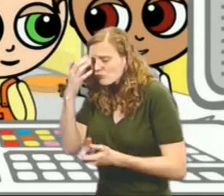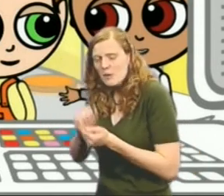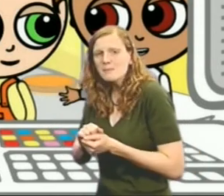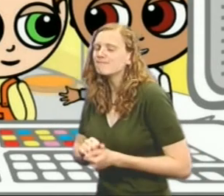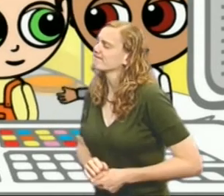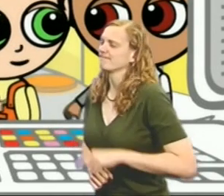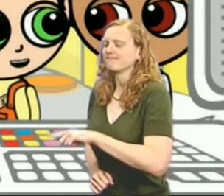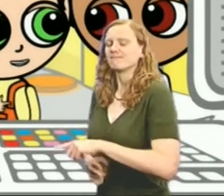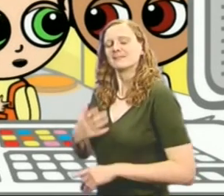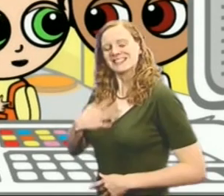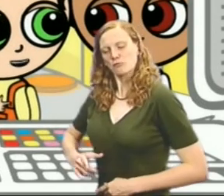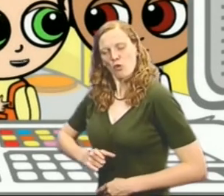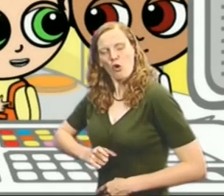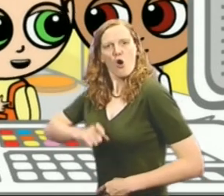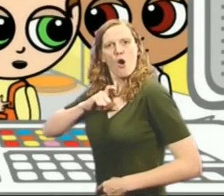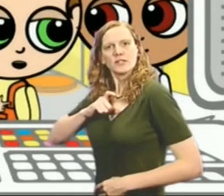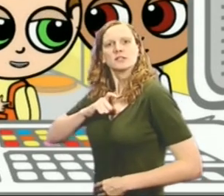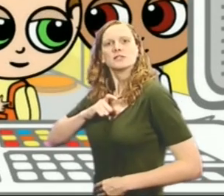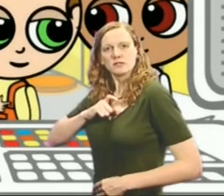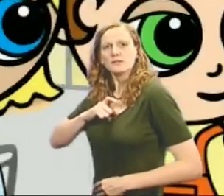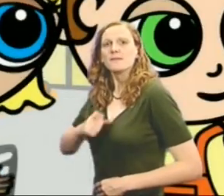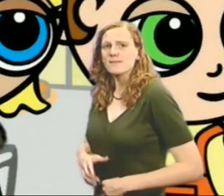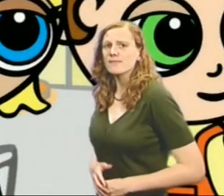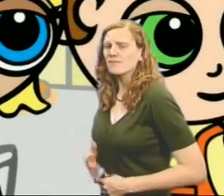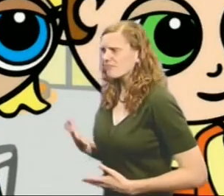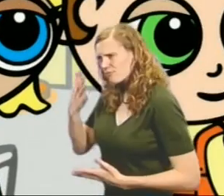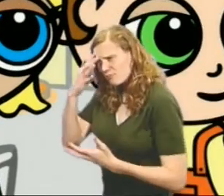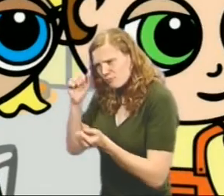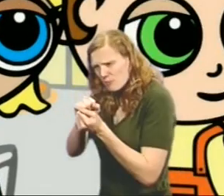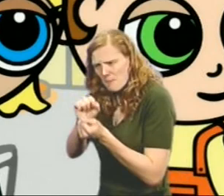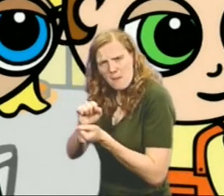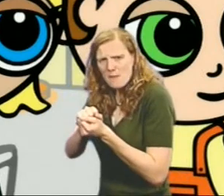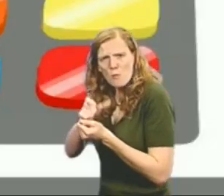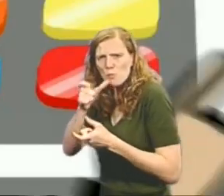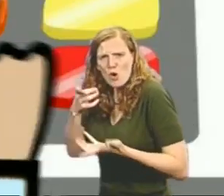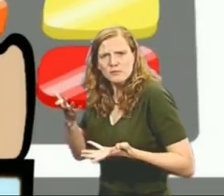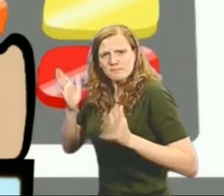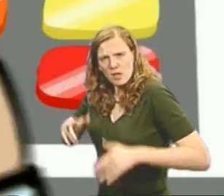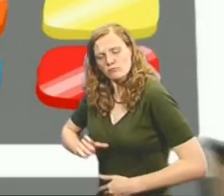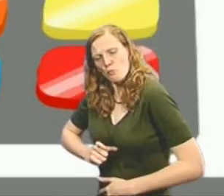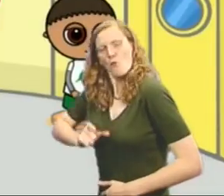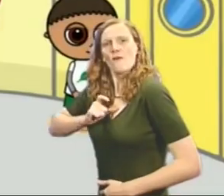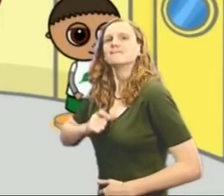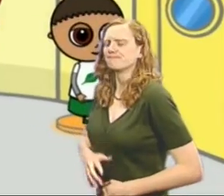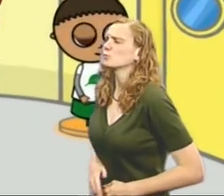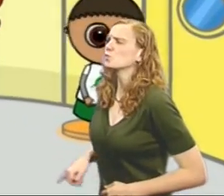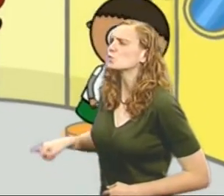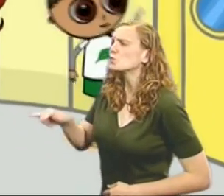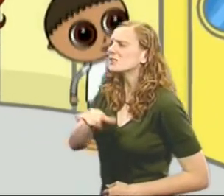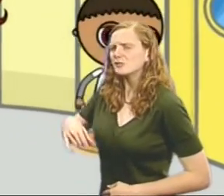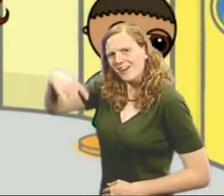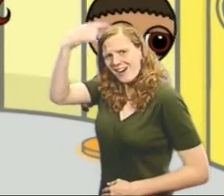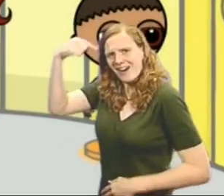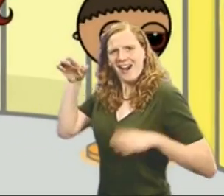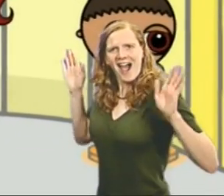more confidence. Then she wouldn't forget her words. Which angel should I send? There's work to